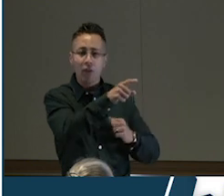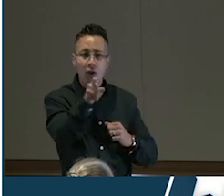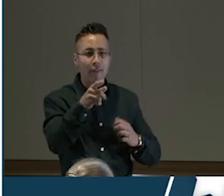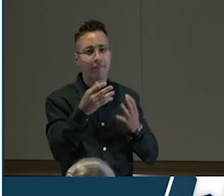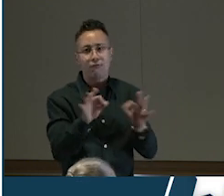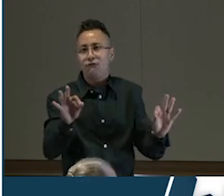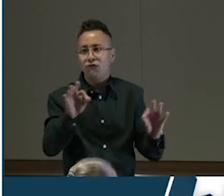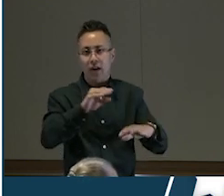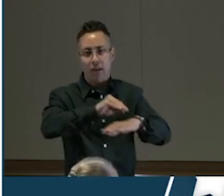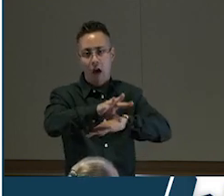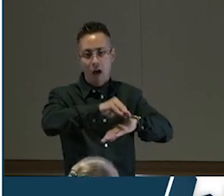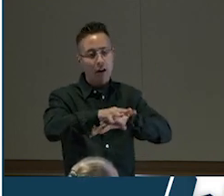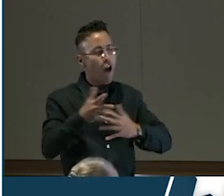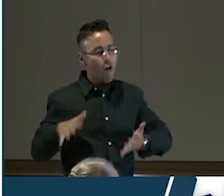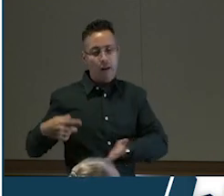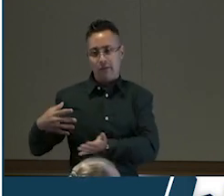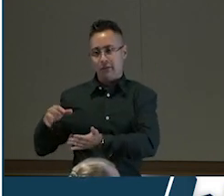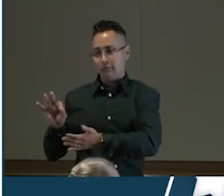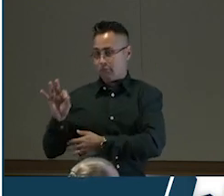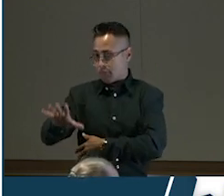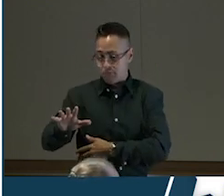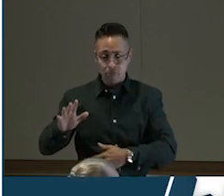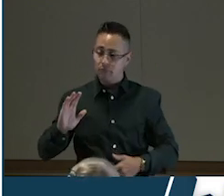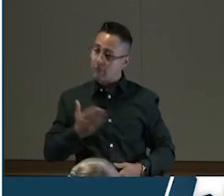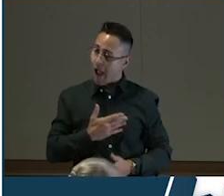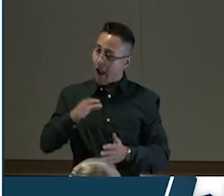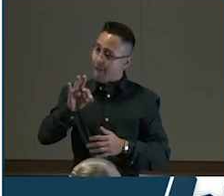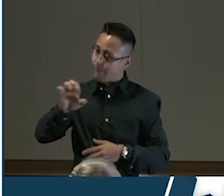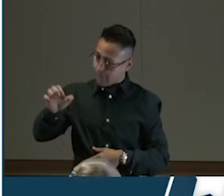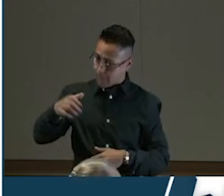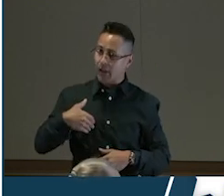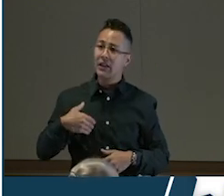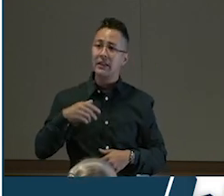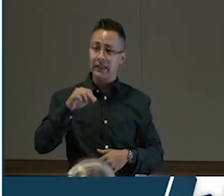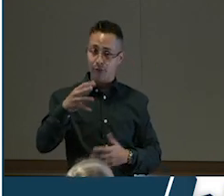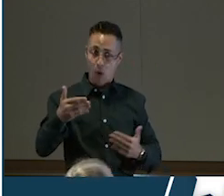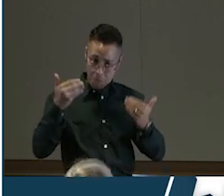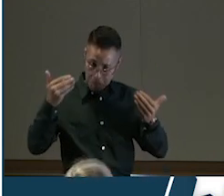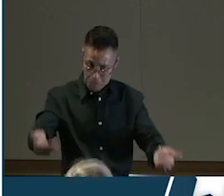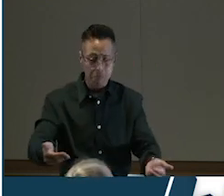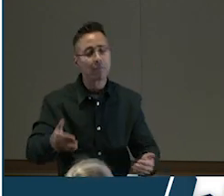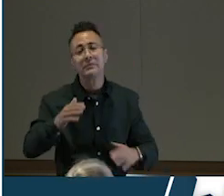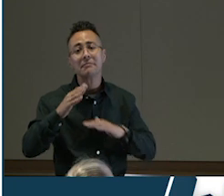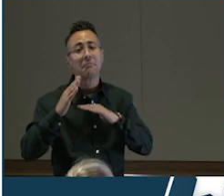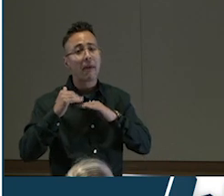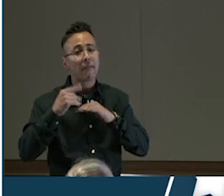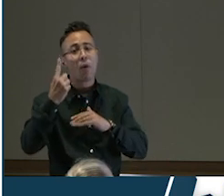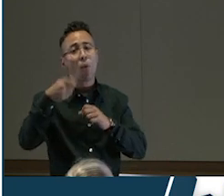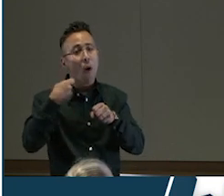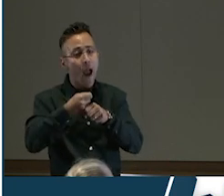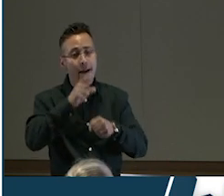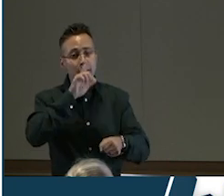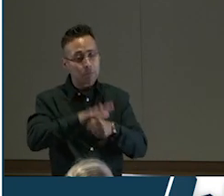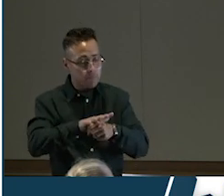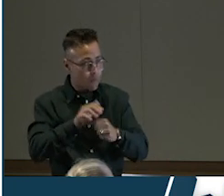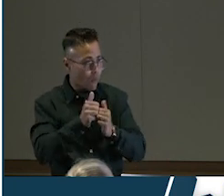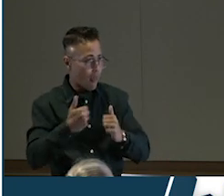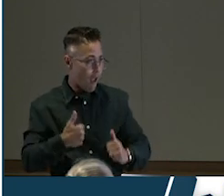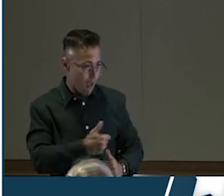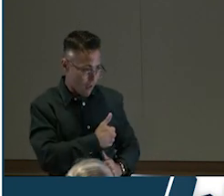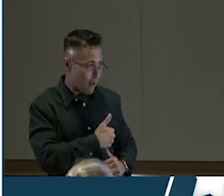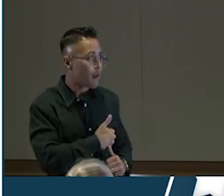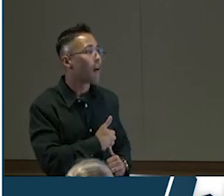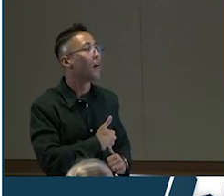We've already gone over our fees. So yes, there are fees if we want to engage. Like I said, that's a minimum of a year engagement where